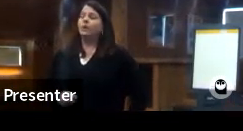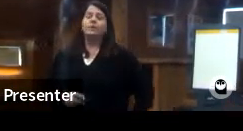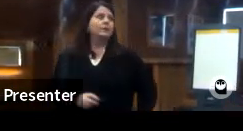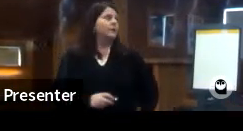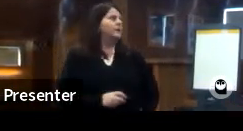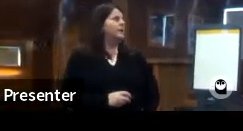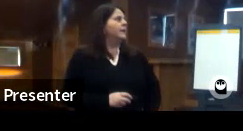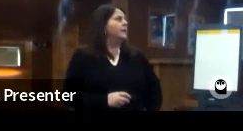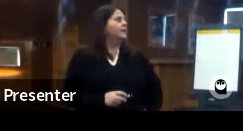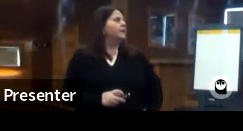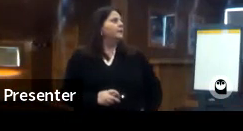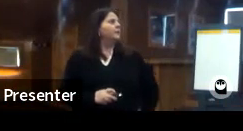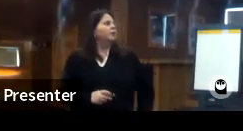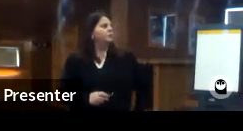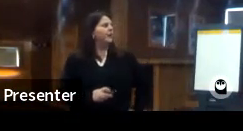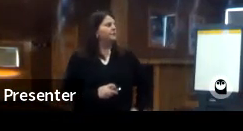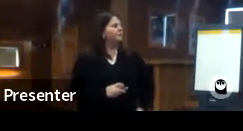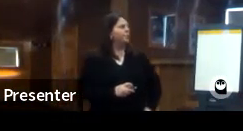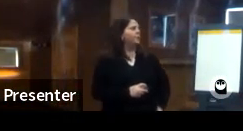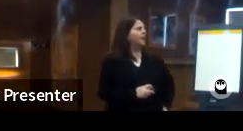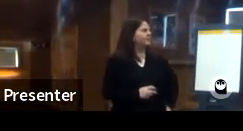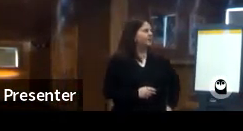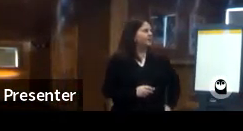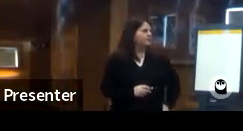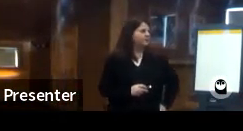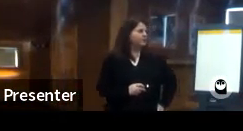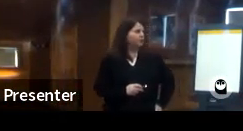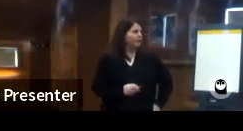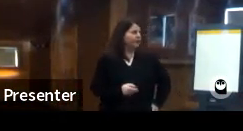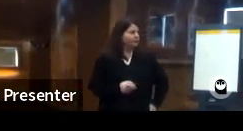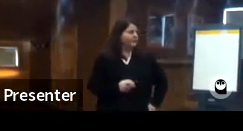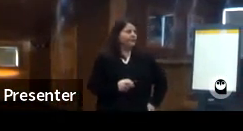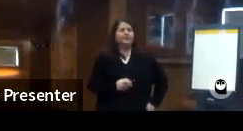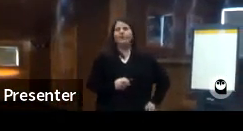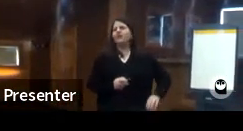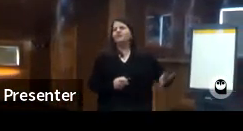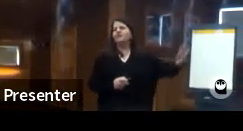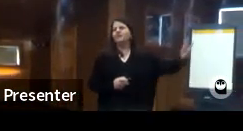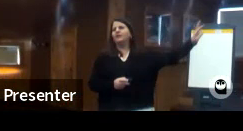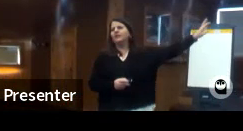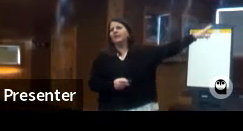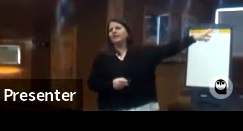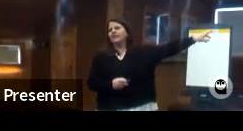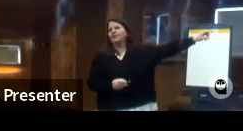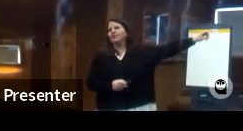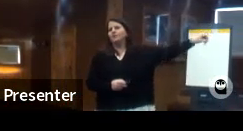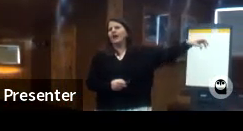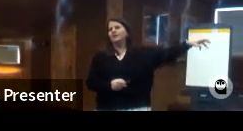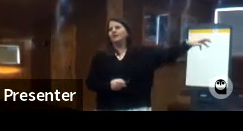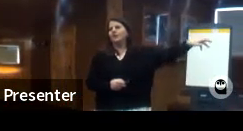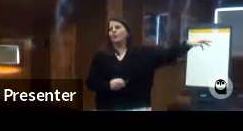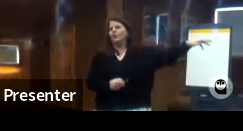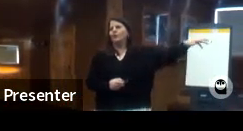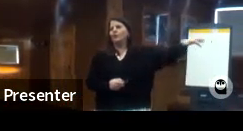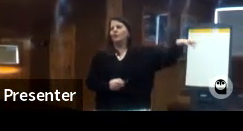it before. Oh, you have to, of course, can't miss out on this little joke, you know. There's all kinds of these funny things that attorneys